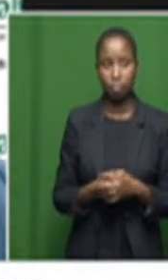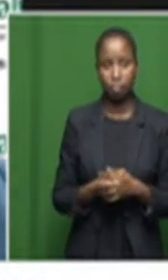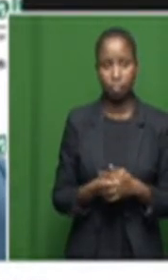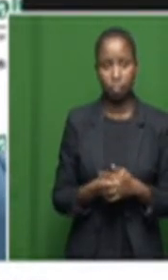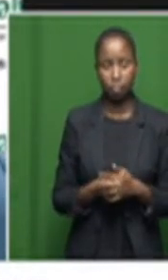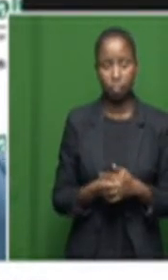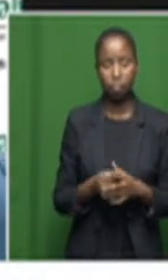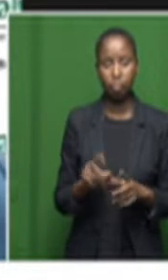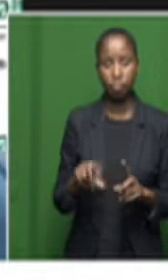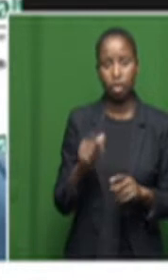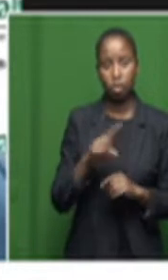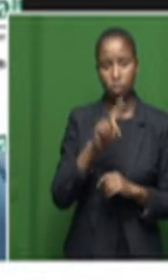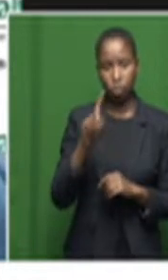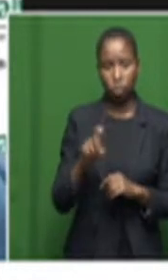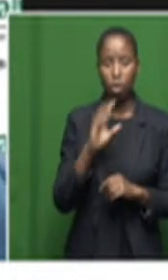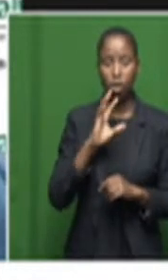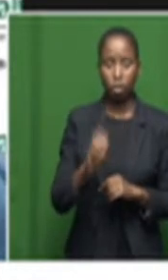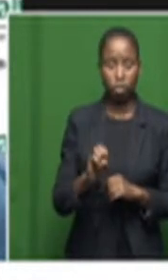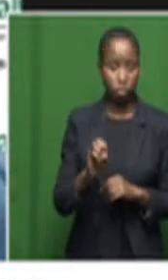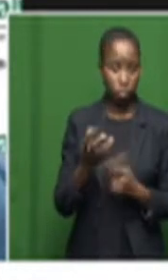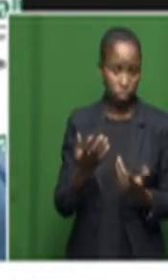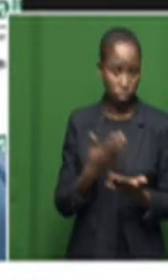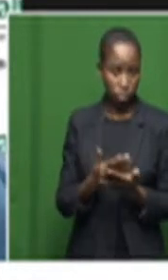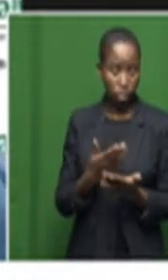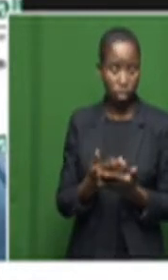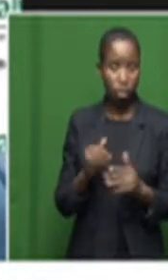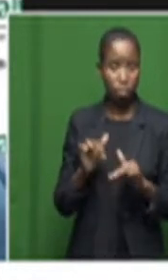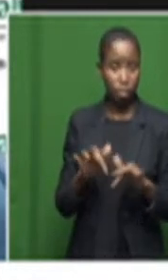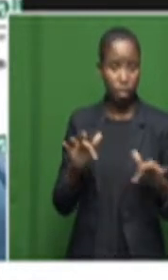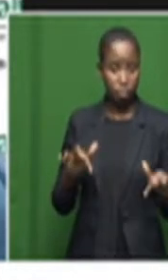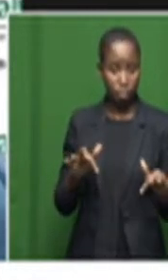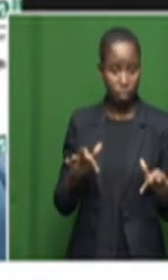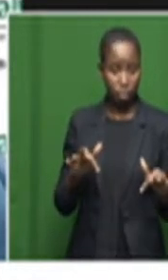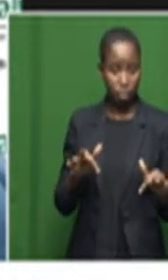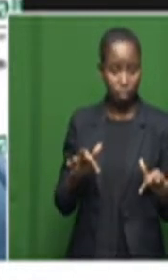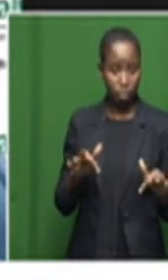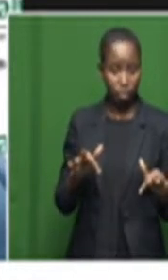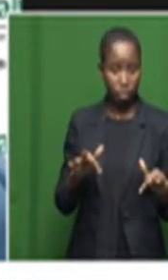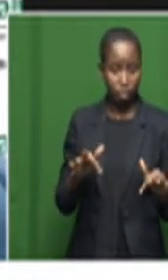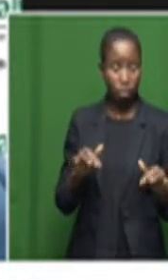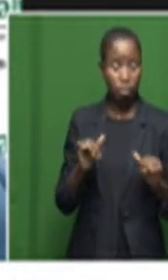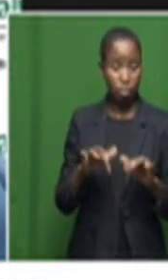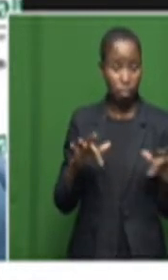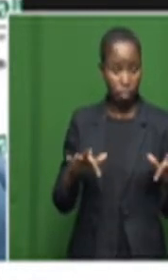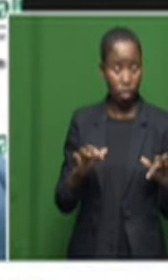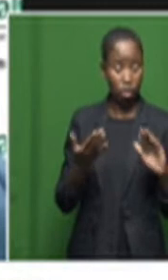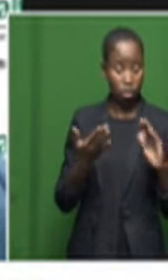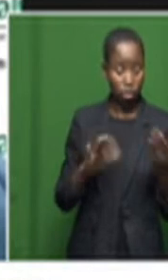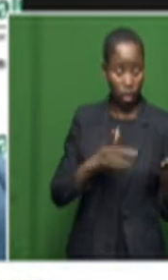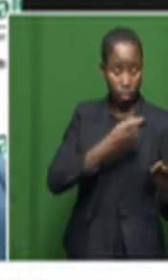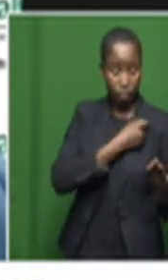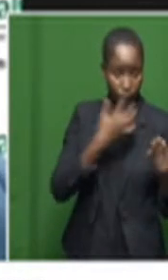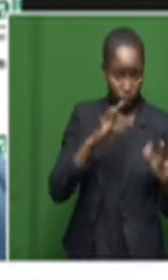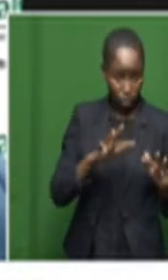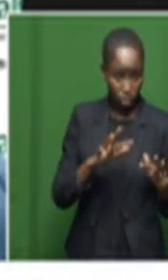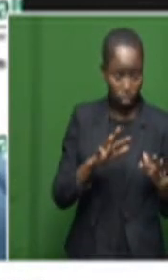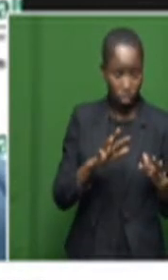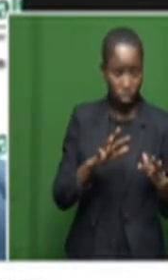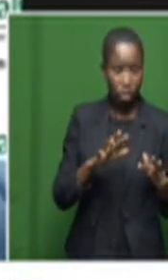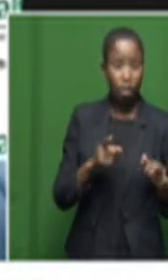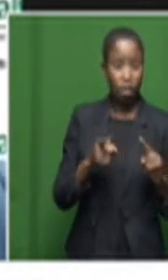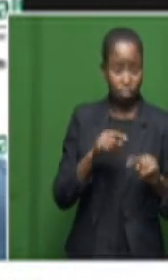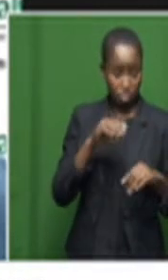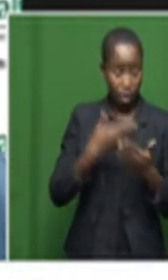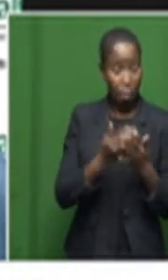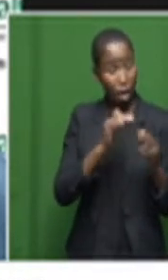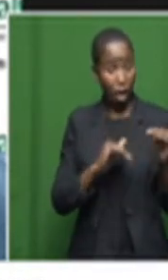The other question is, could the number of vaccine deaths be much higher than the department has recorded? If so, what could be the reason, and how does